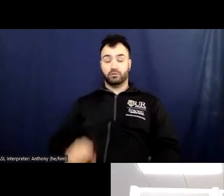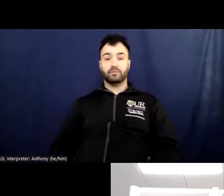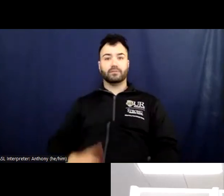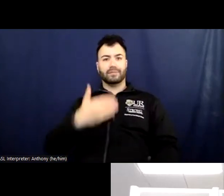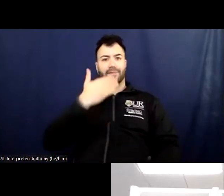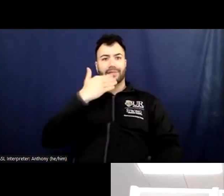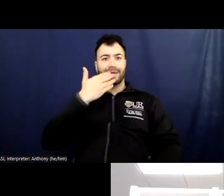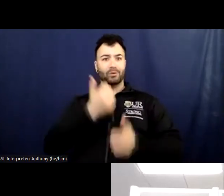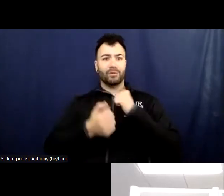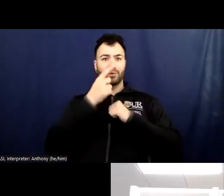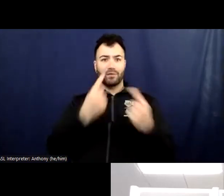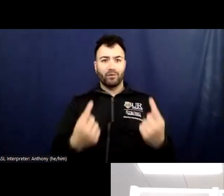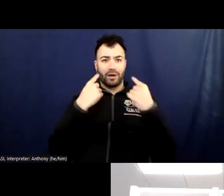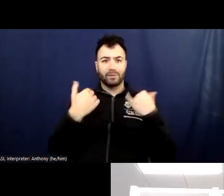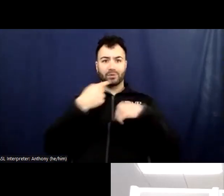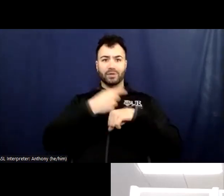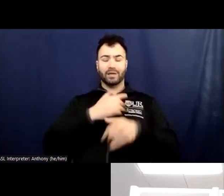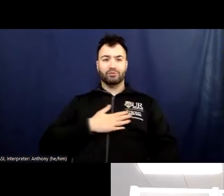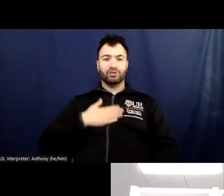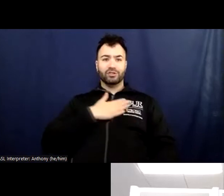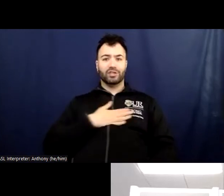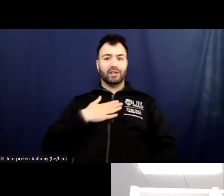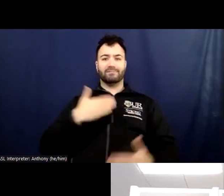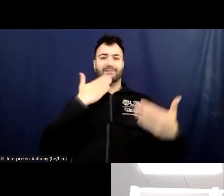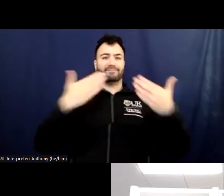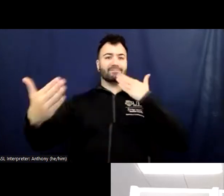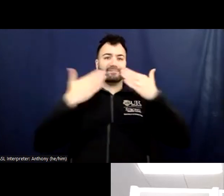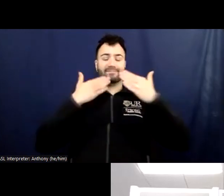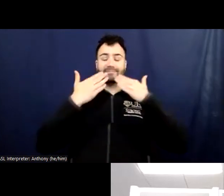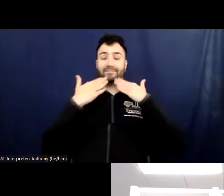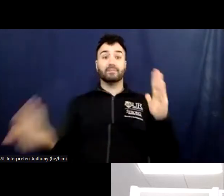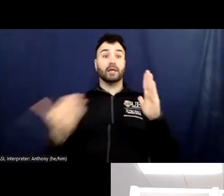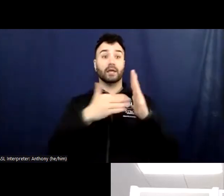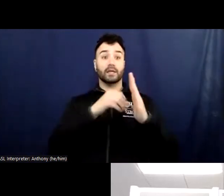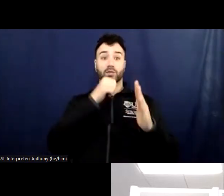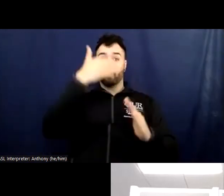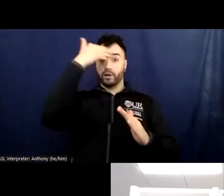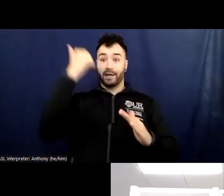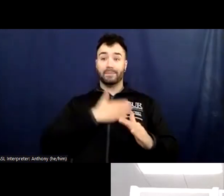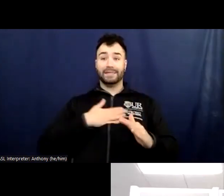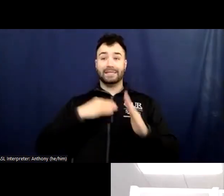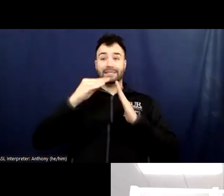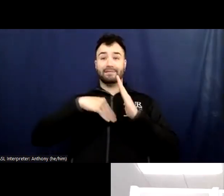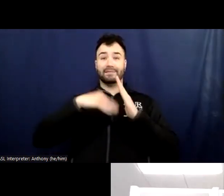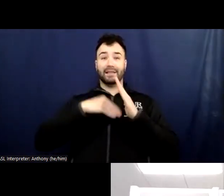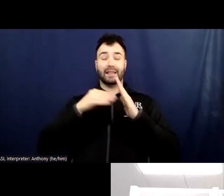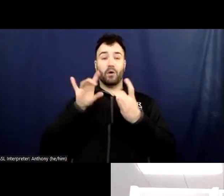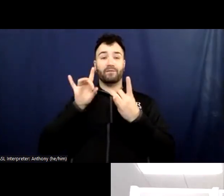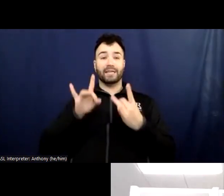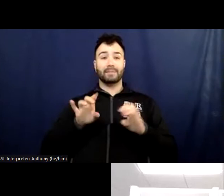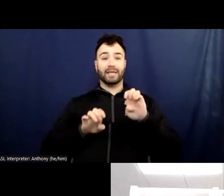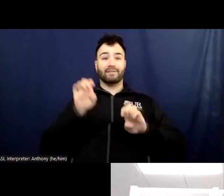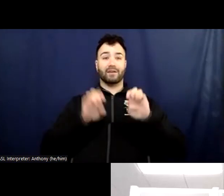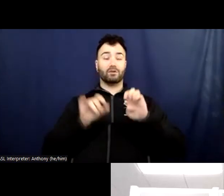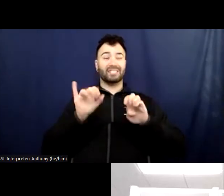you, everyone. Thank you for attending. And thank you everyone for attending. So again, please take a few minutes to fill out our feedback survey on this session and any ideas